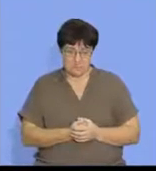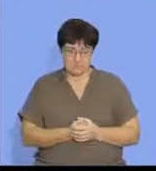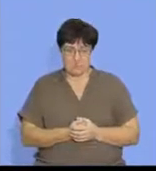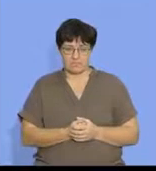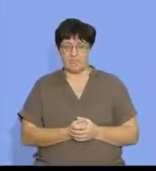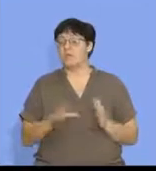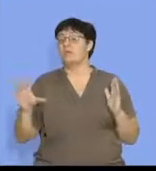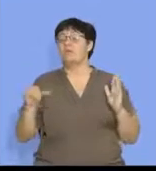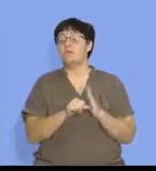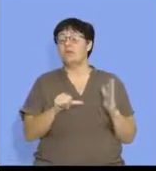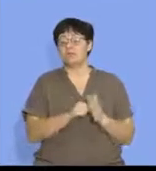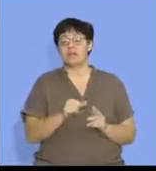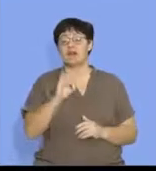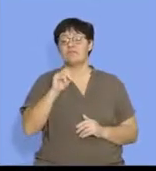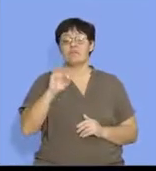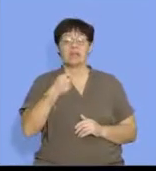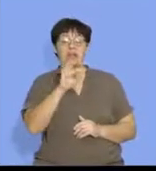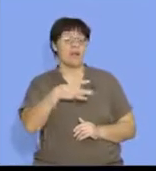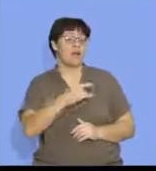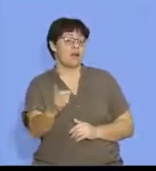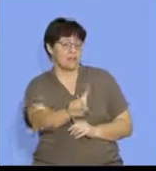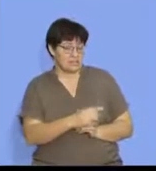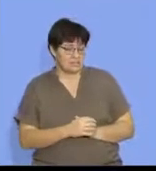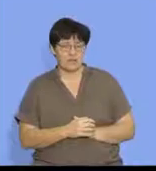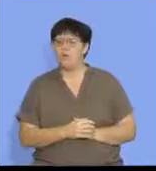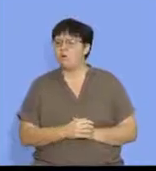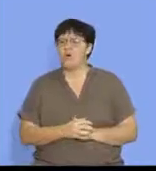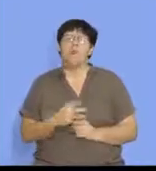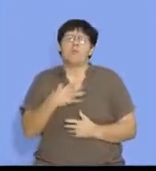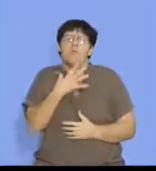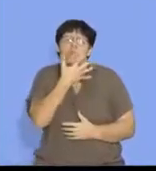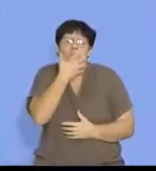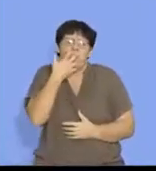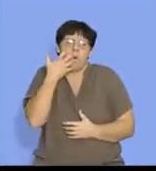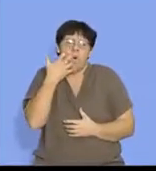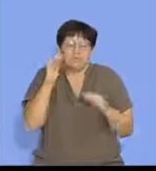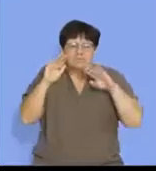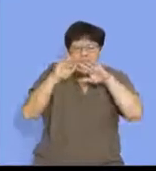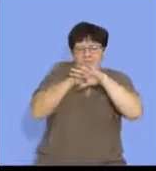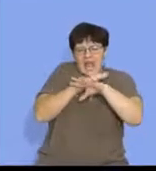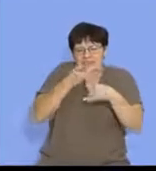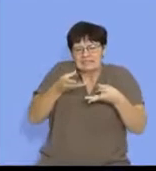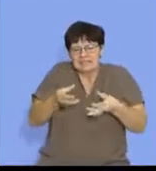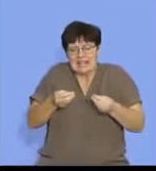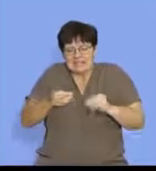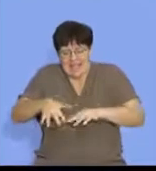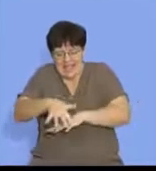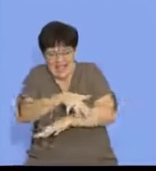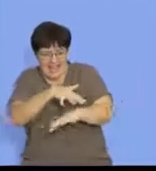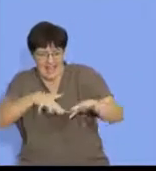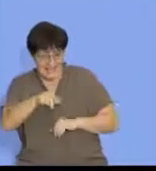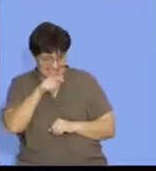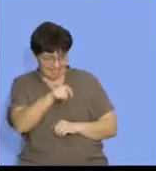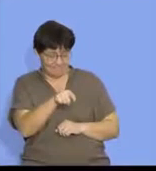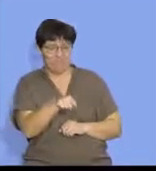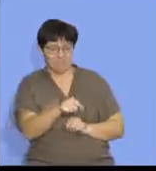very important, fungi, what do they like? Oh, nice, warm, moist, dark conditions. That is where they are going